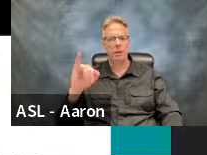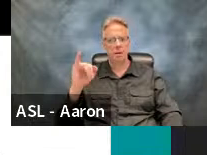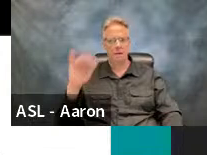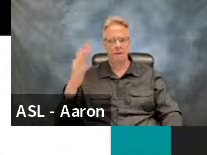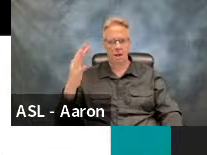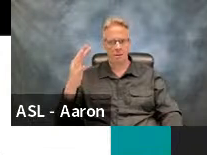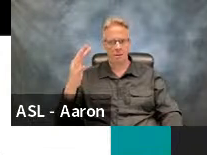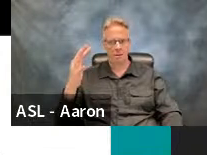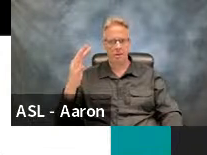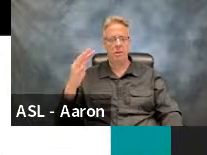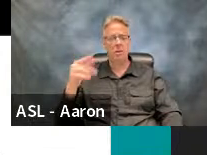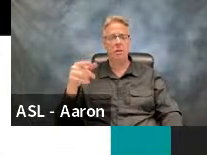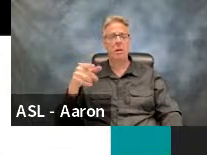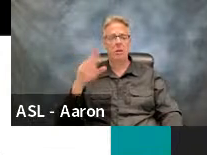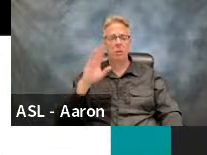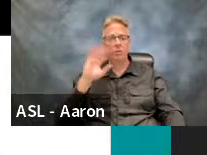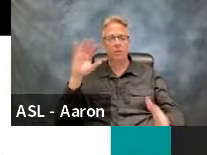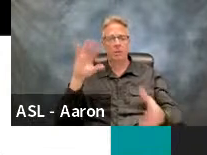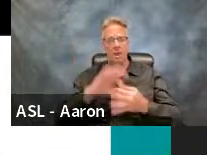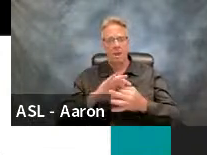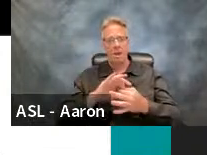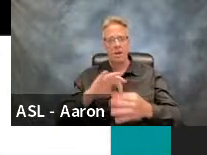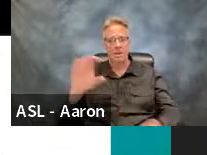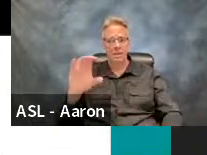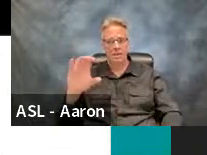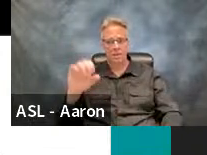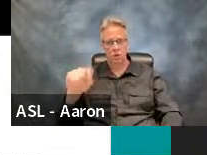I-5, you'd connect at C Street,